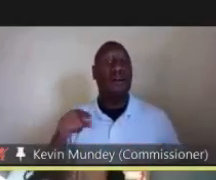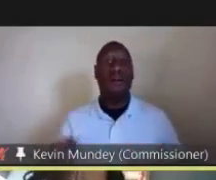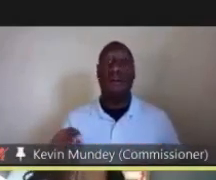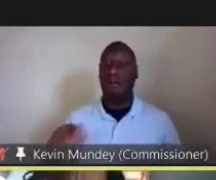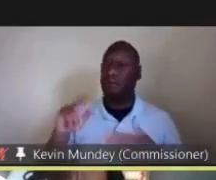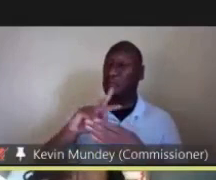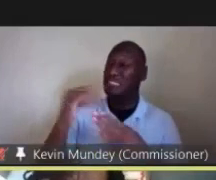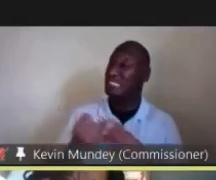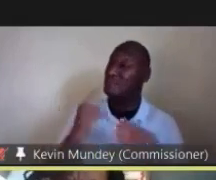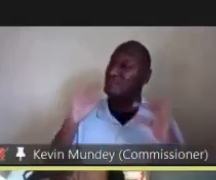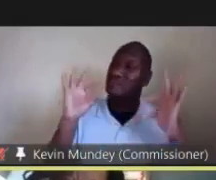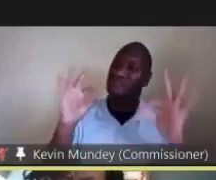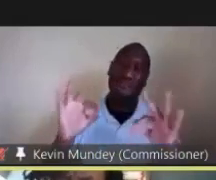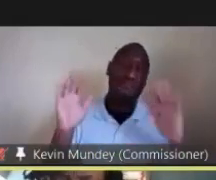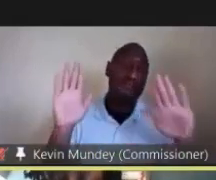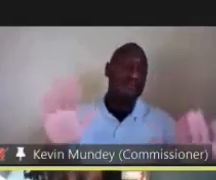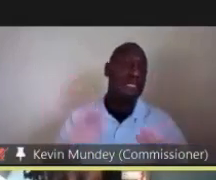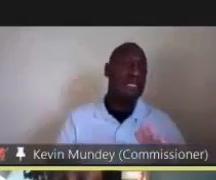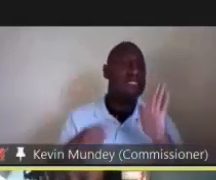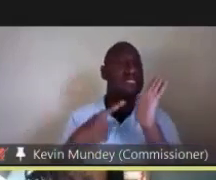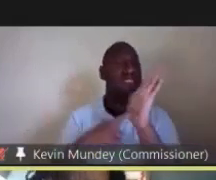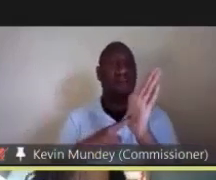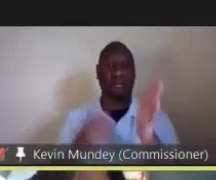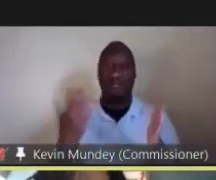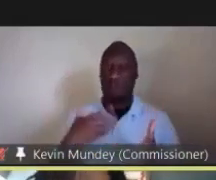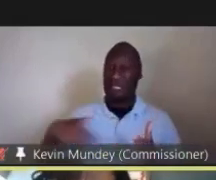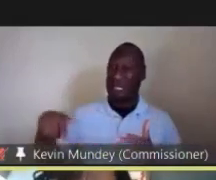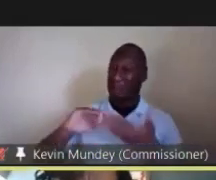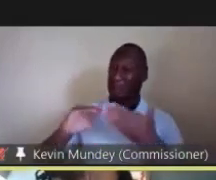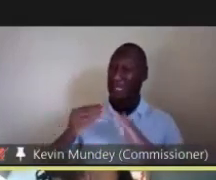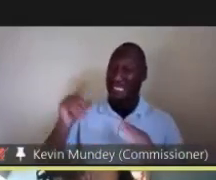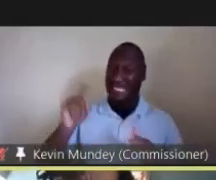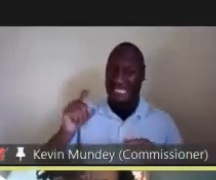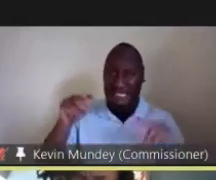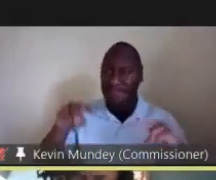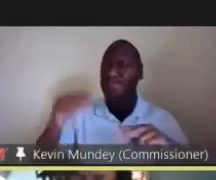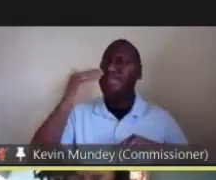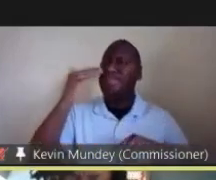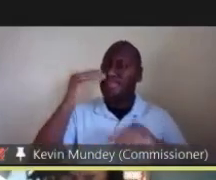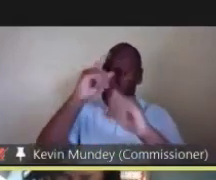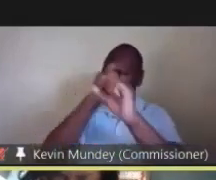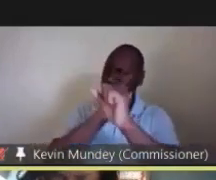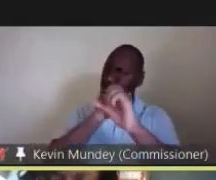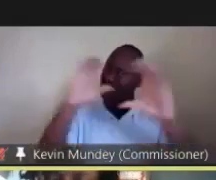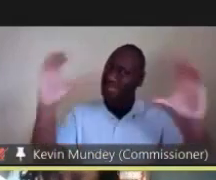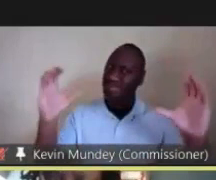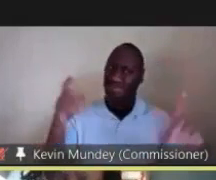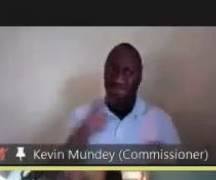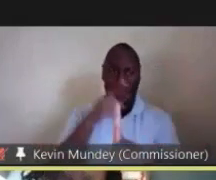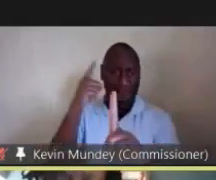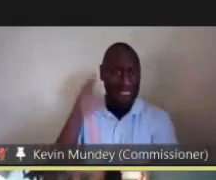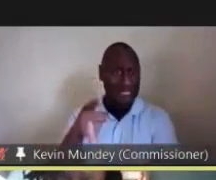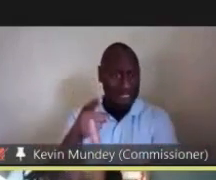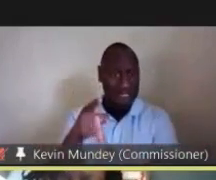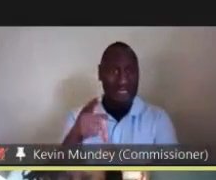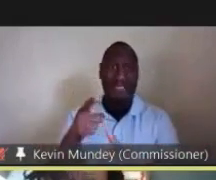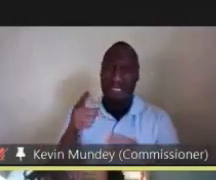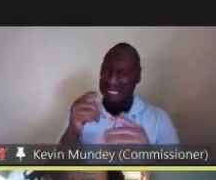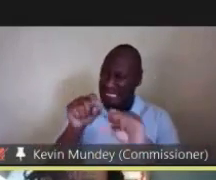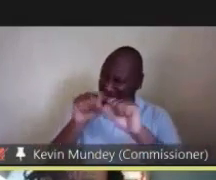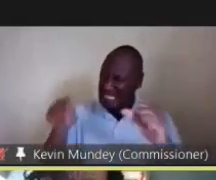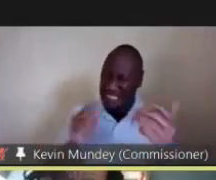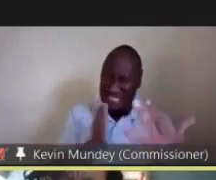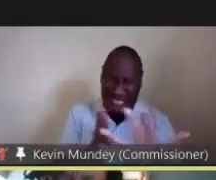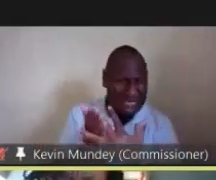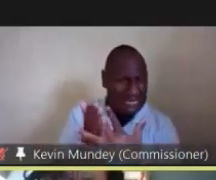an example. There's a need for the community to better understand system navigation and what supports are available